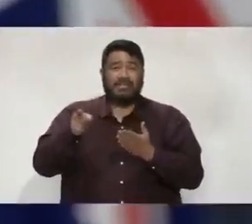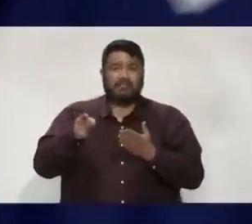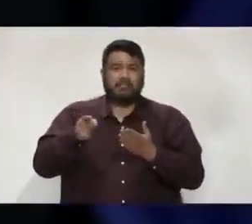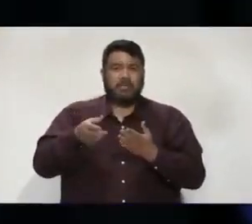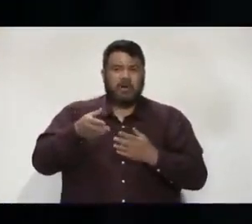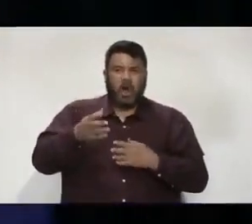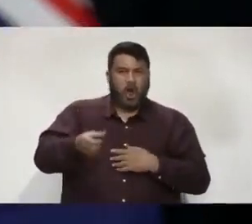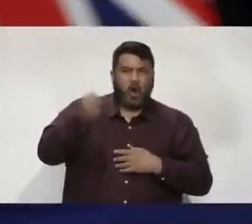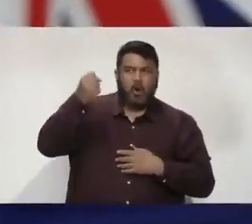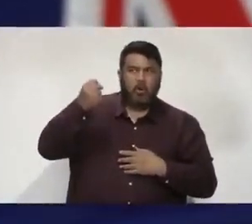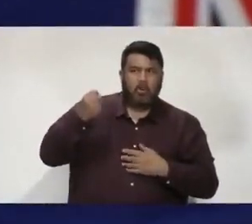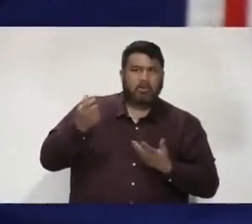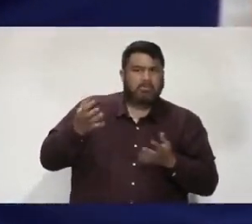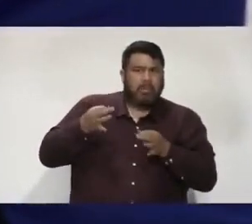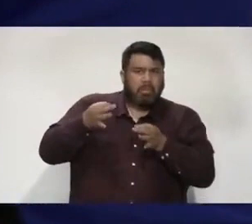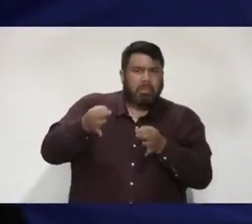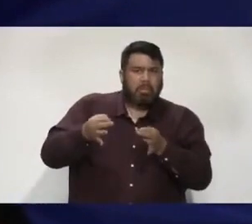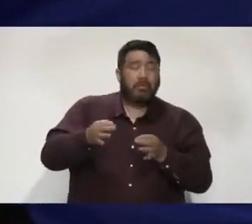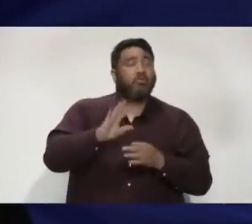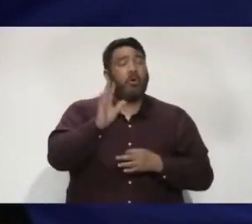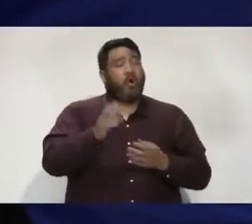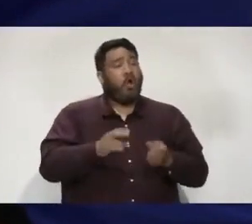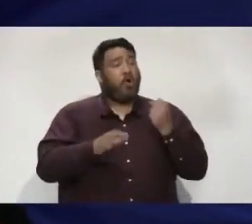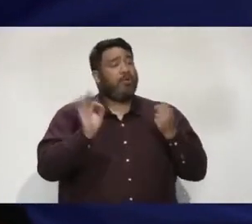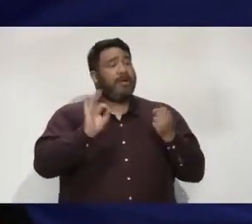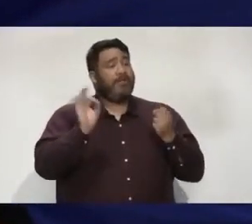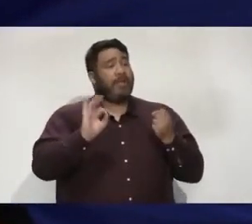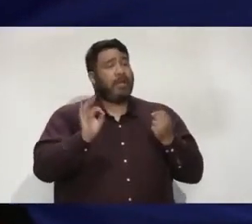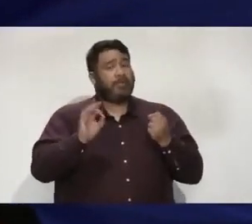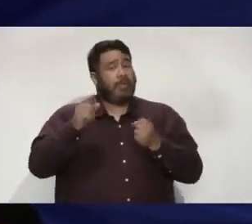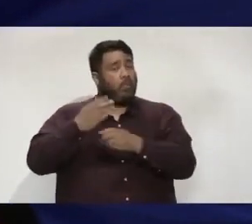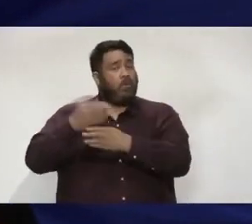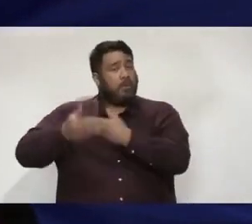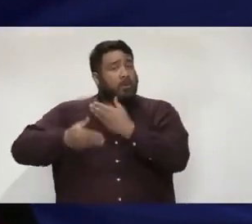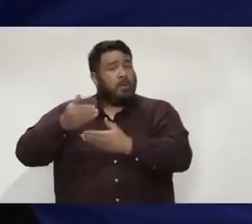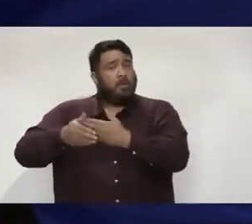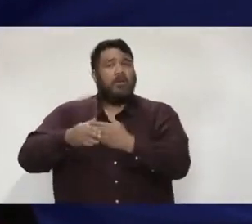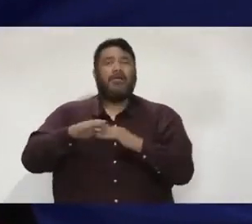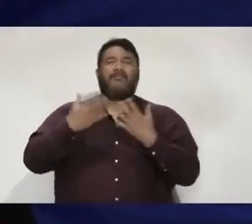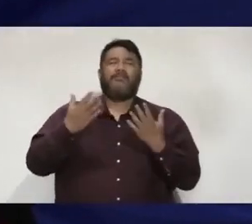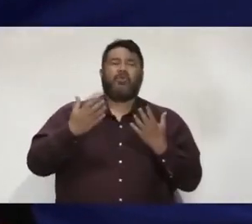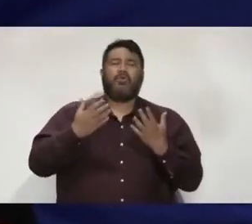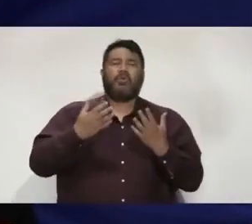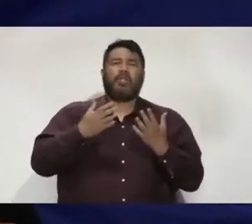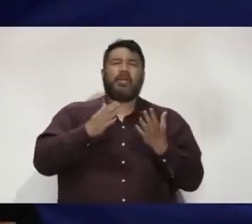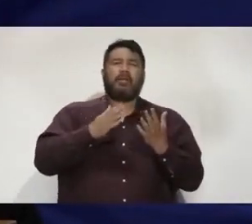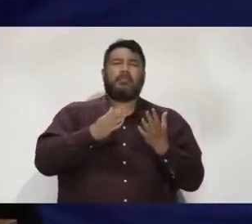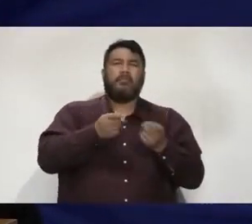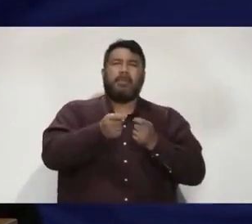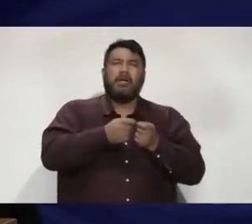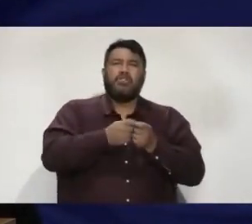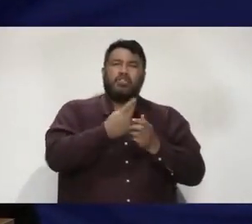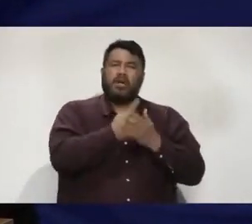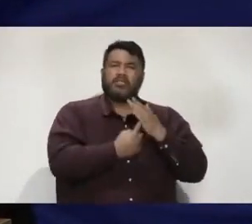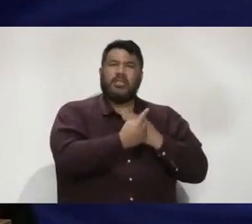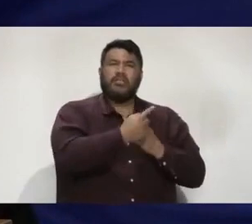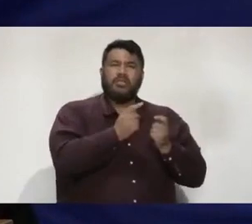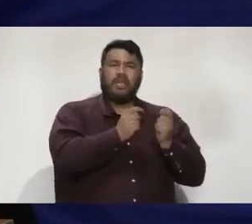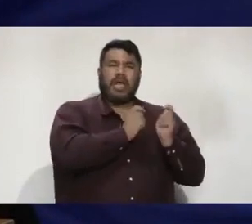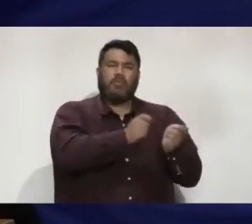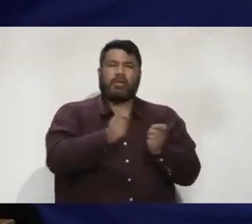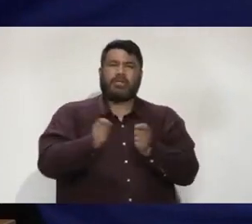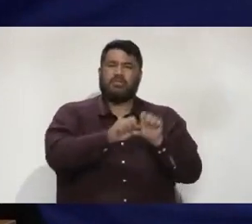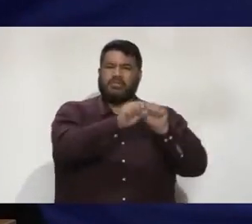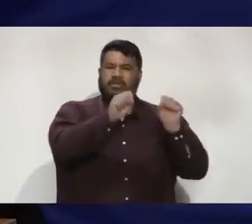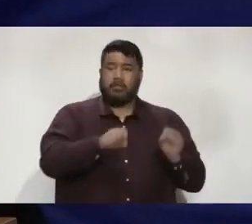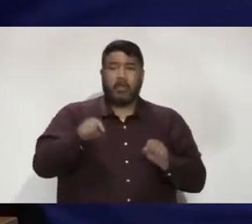up. That work is progressing well. That's the managed isolation allocation system, and we're well on the